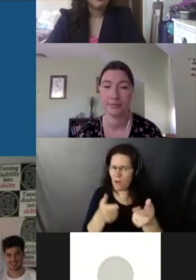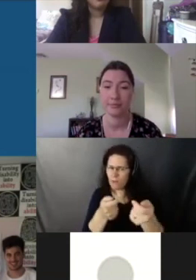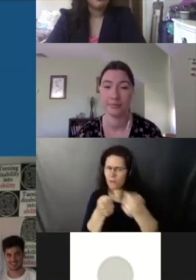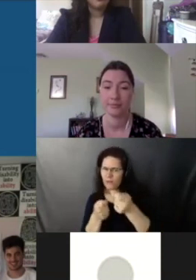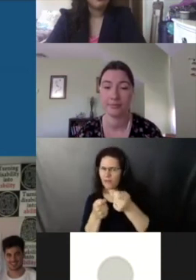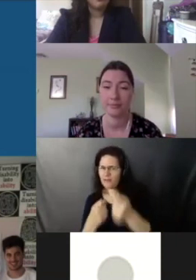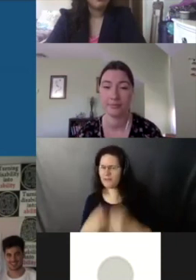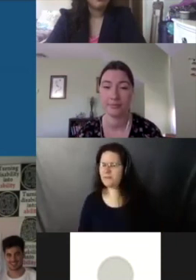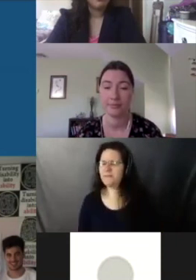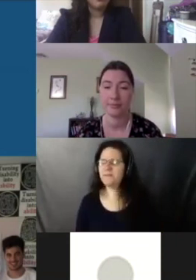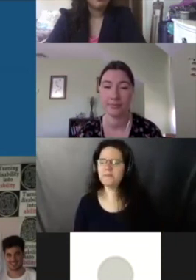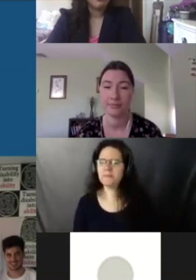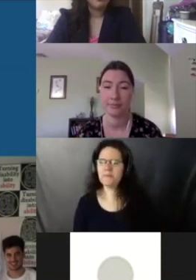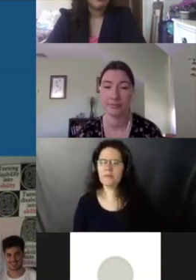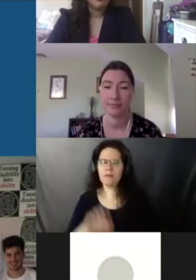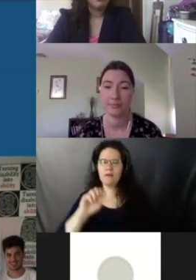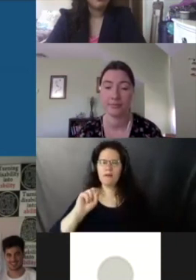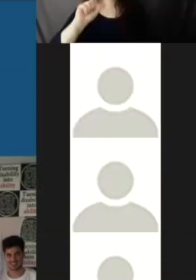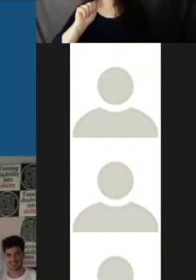Okay. Um,